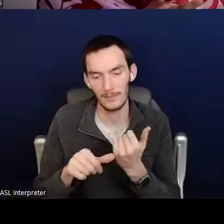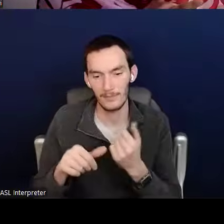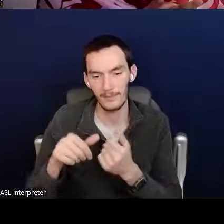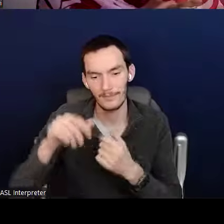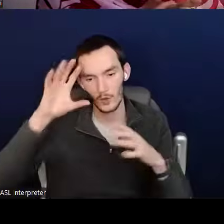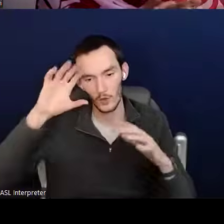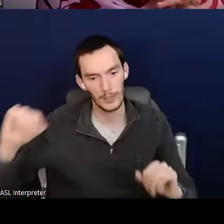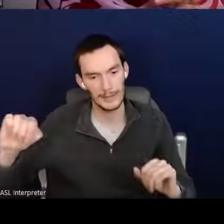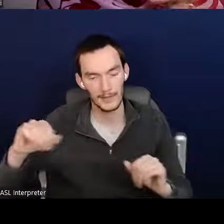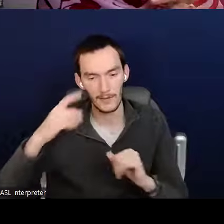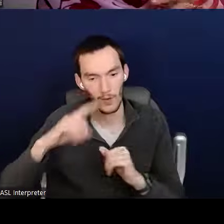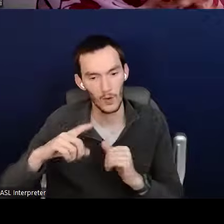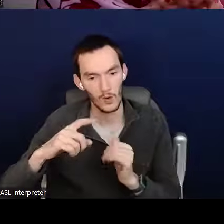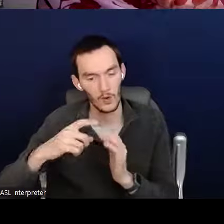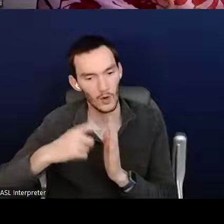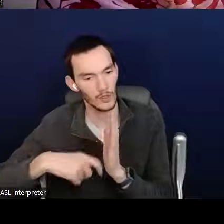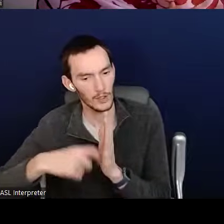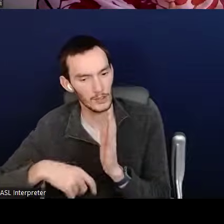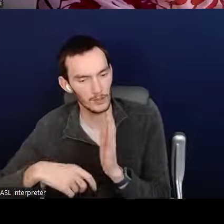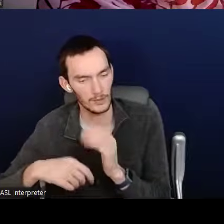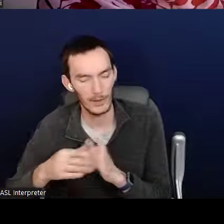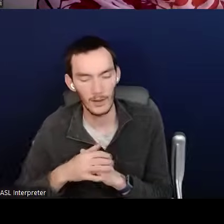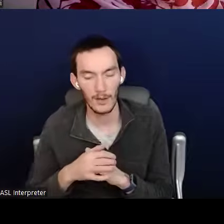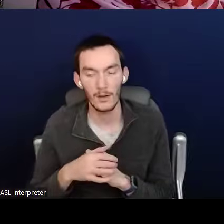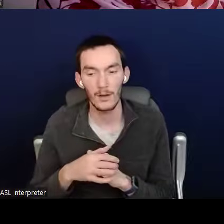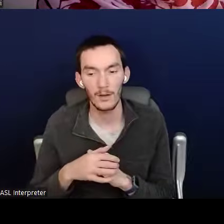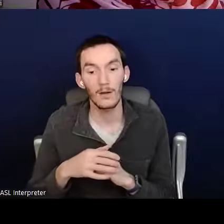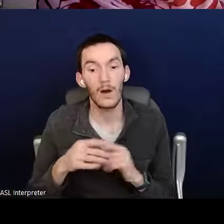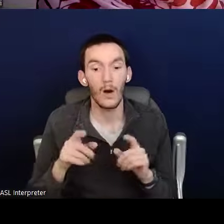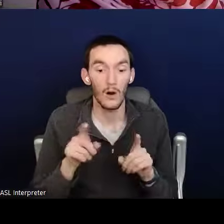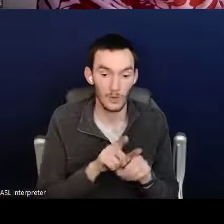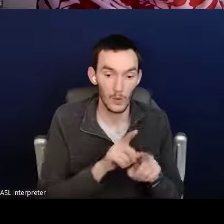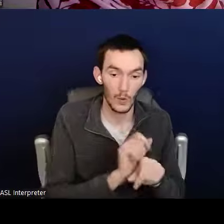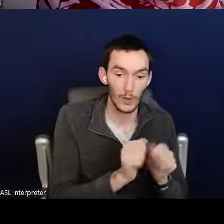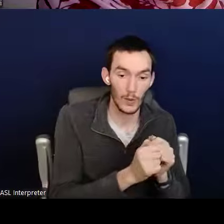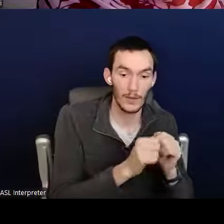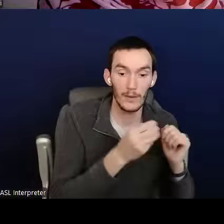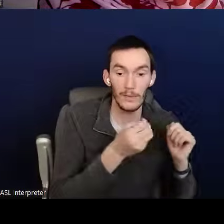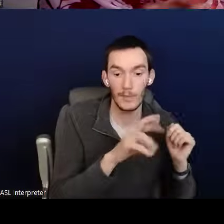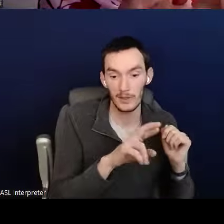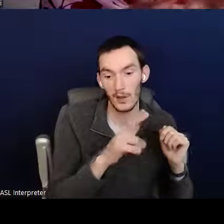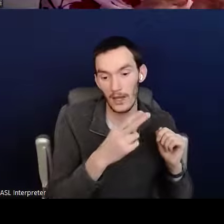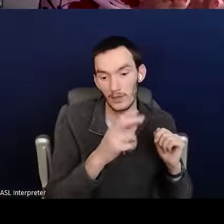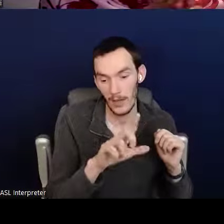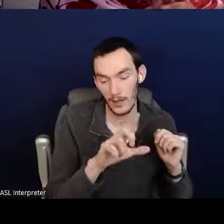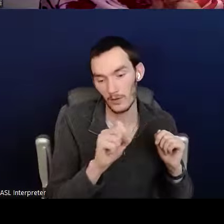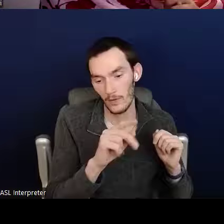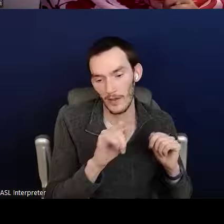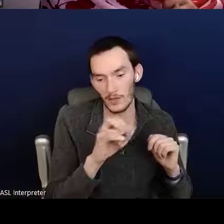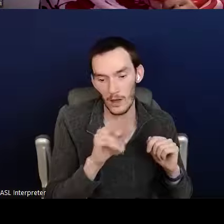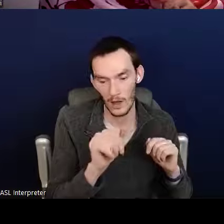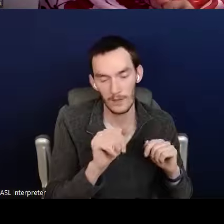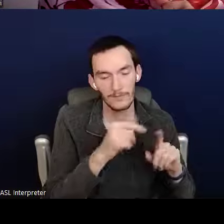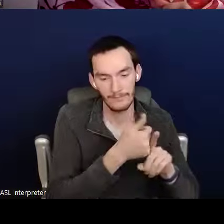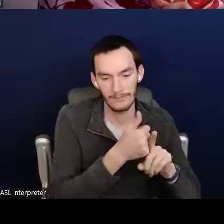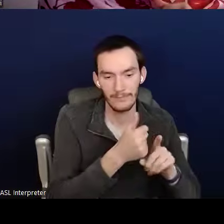superintendent of archaeology for explorations. He was also assisted by Mr. H.L. Srivastava, who's a scholar in that same